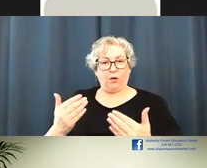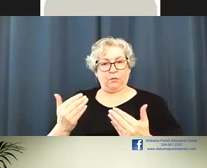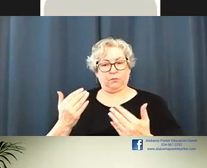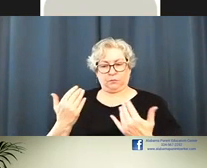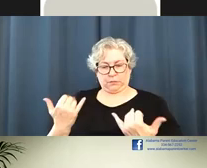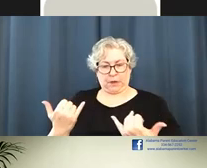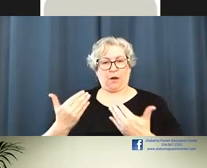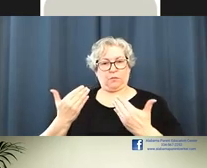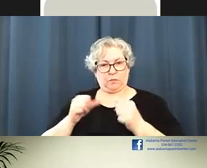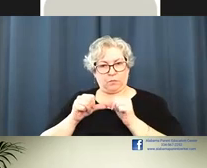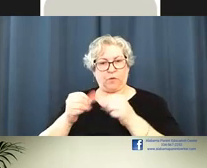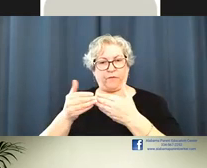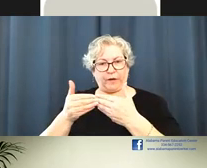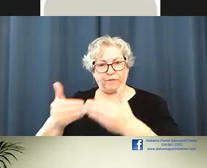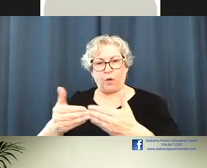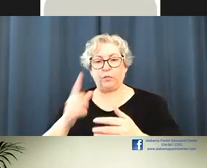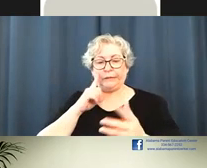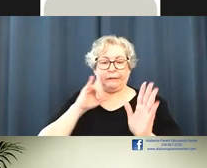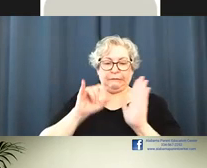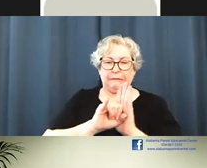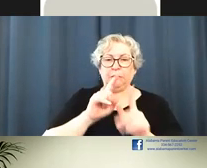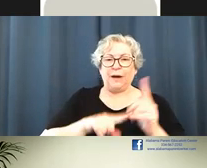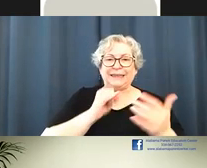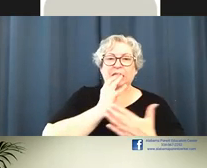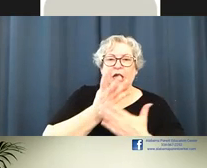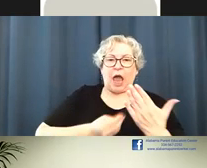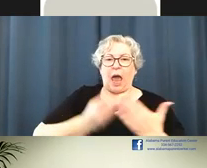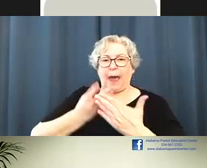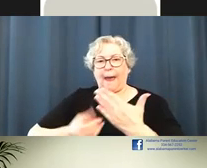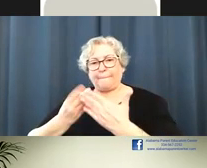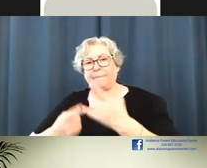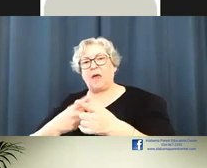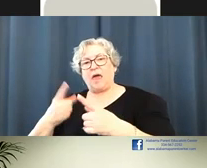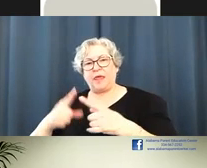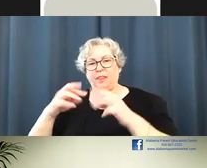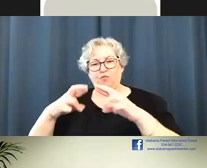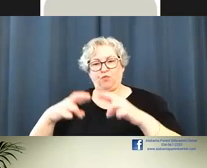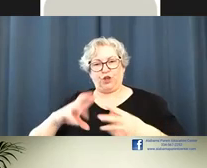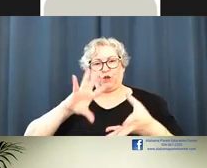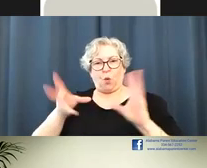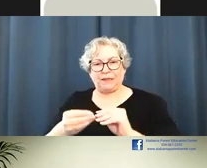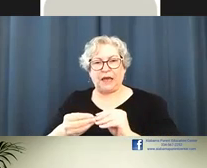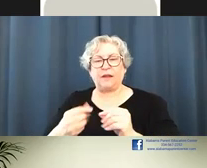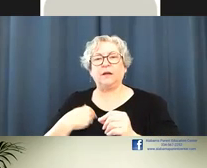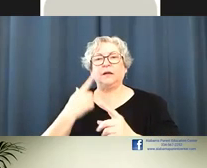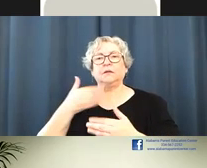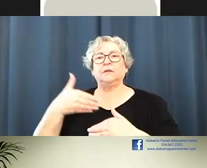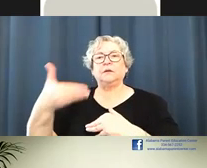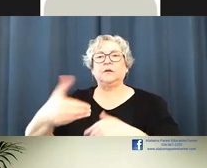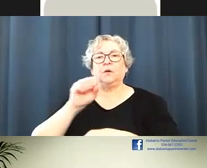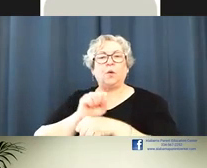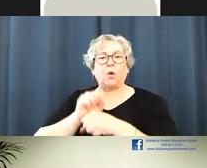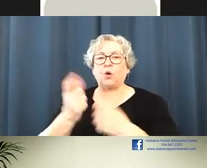we identify those gaps in each of those six areas, and then as a region as a whole, Our upcoming work will